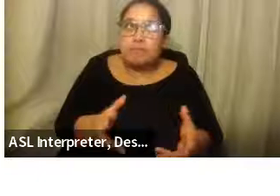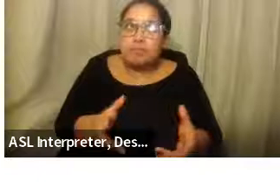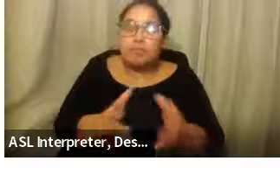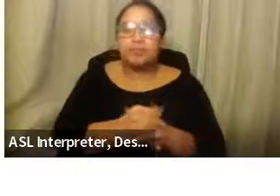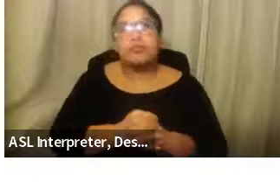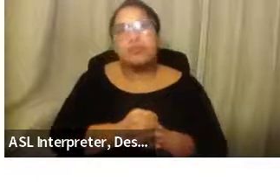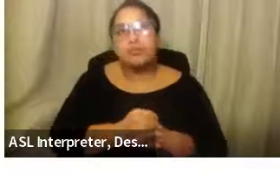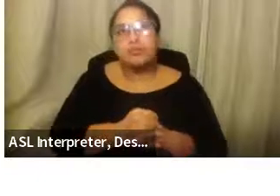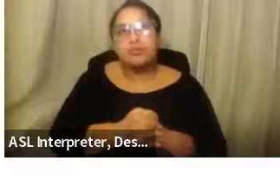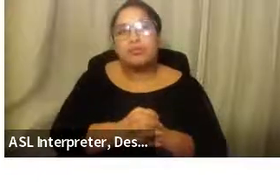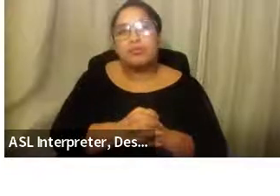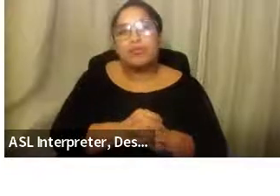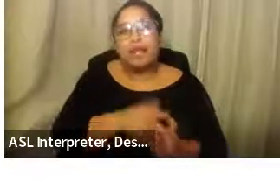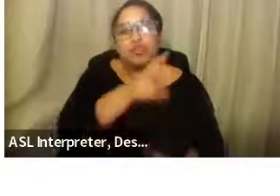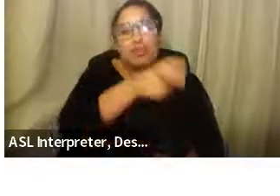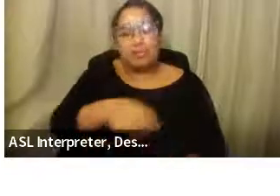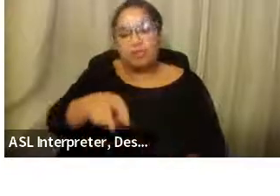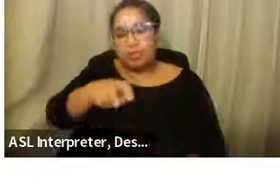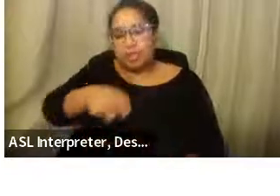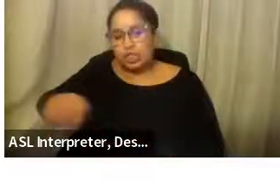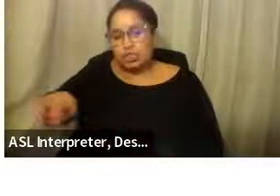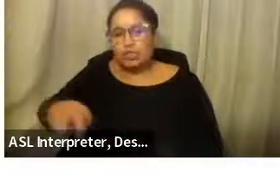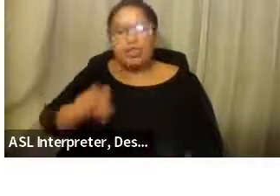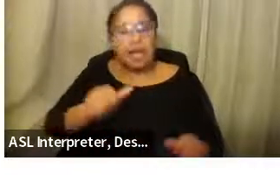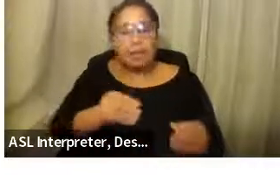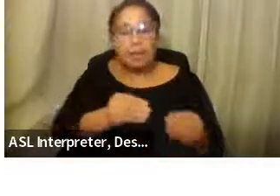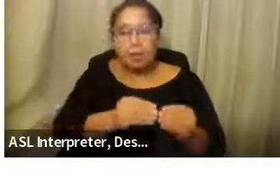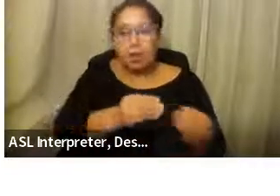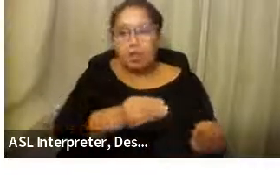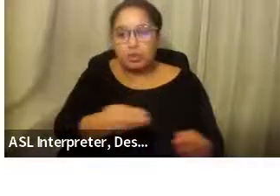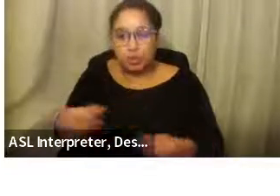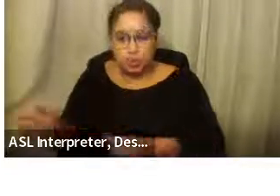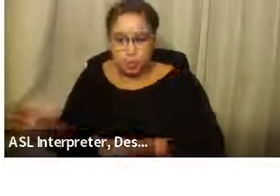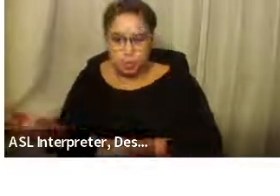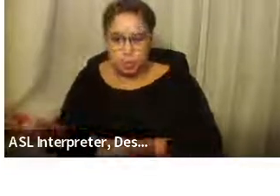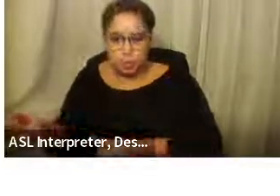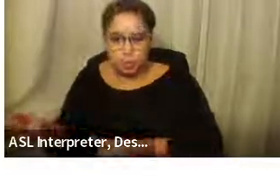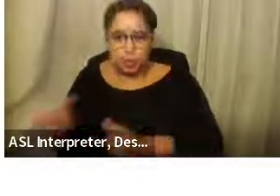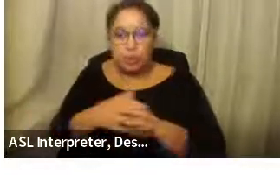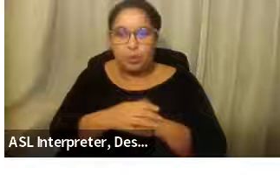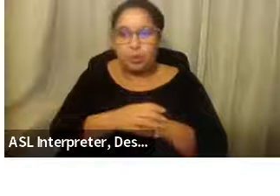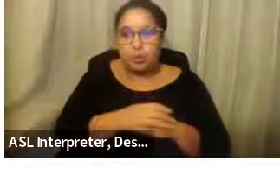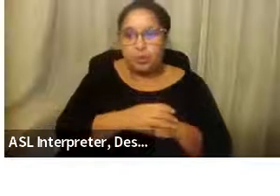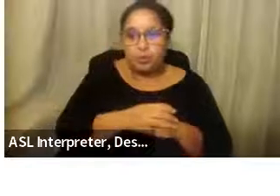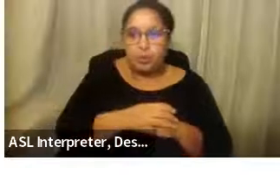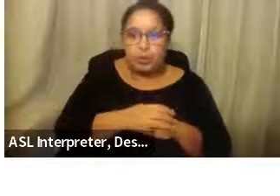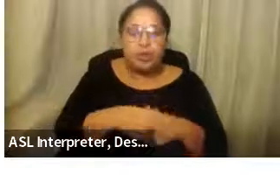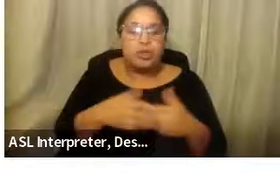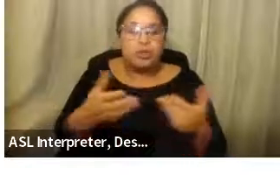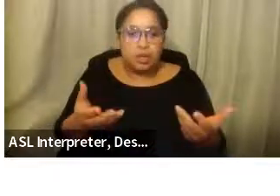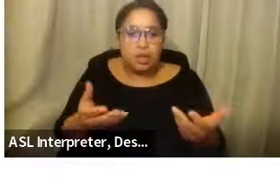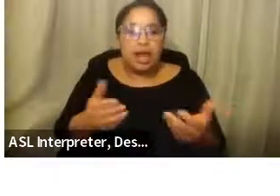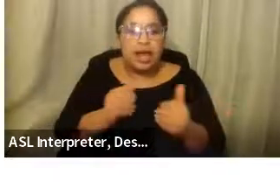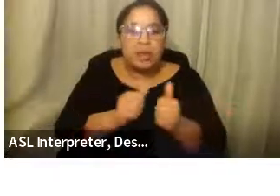guess, smoother transition. So again, I think that's more about education. And then the role of 911 dispatch and care